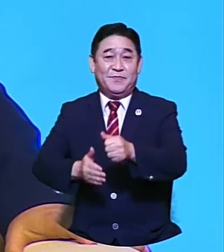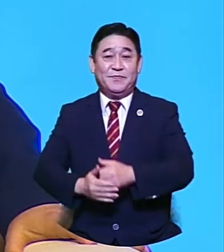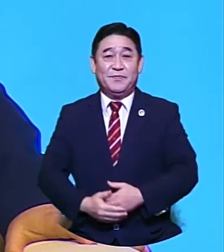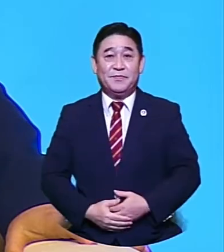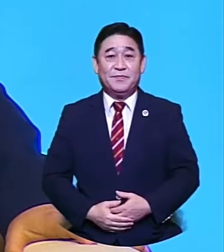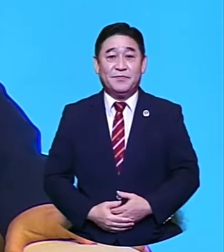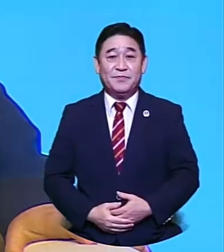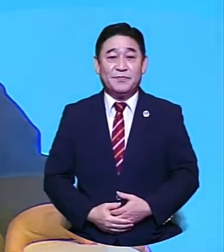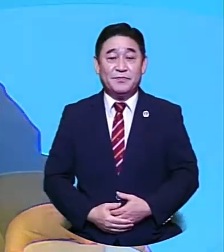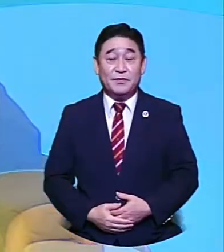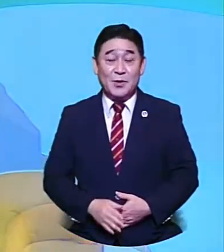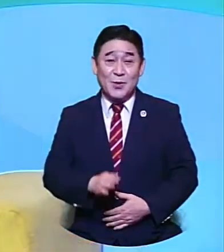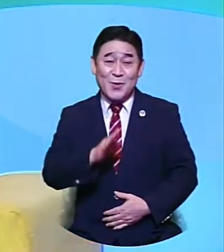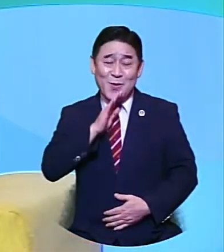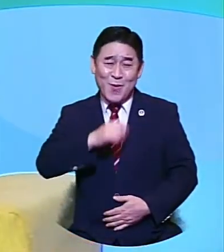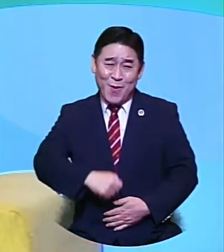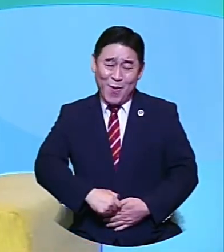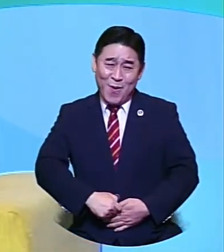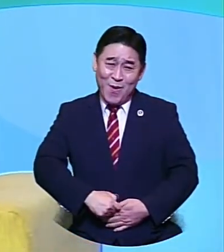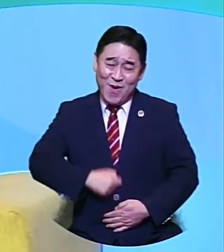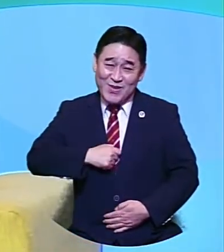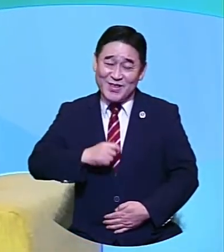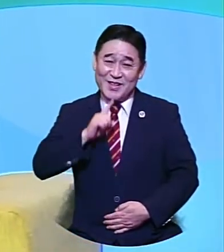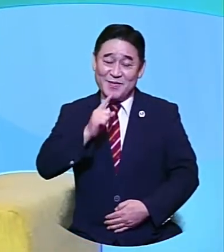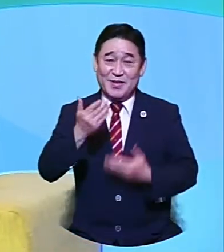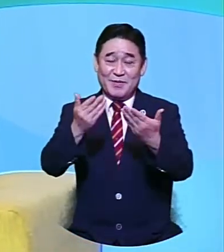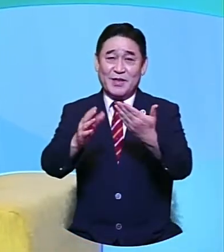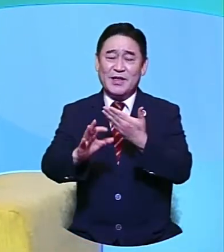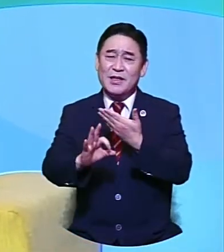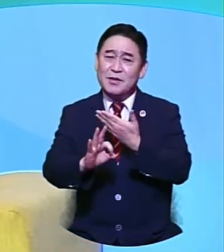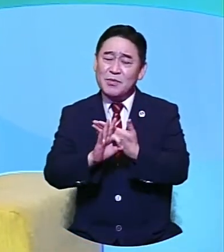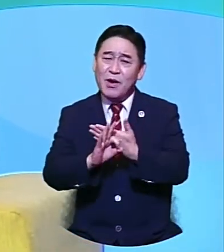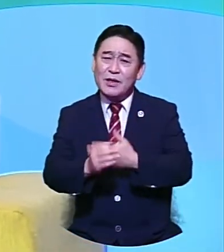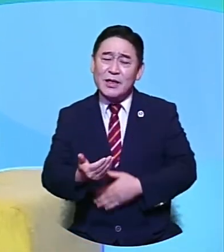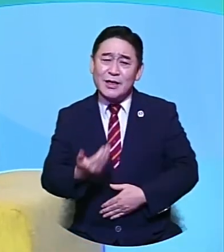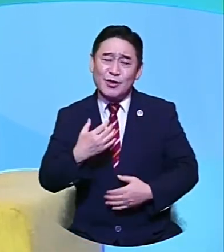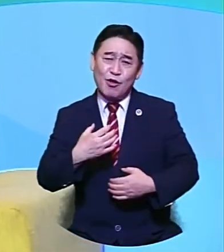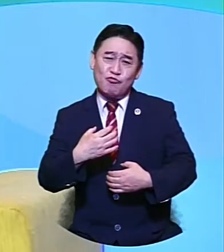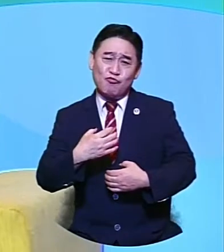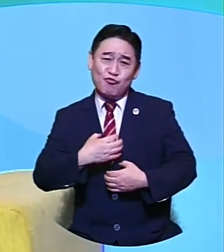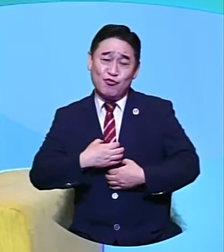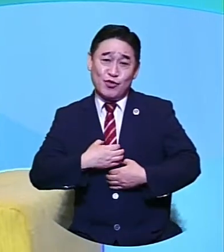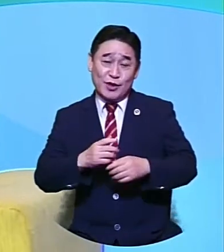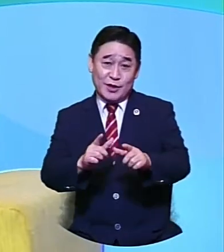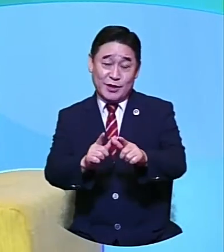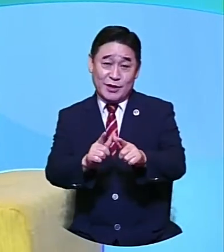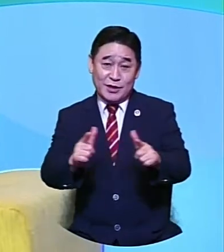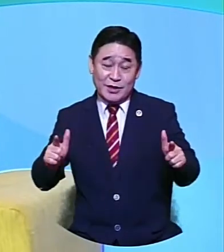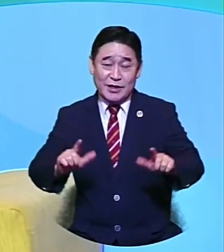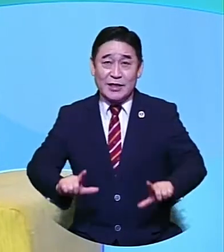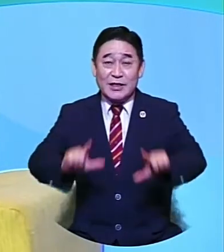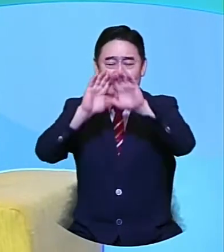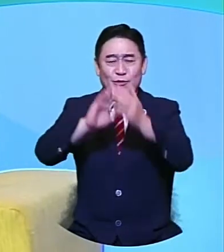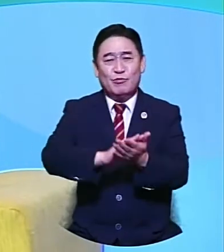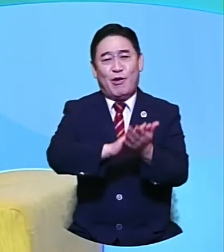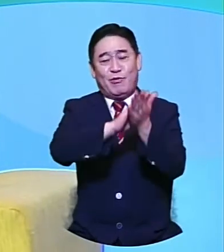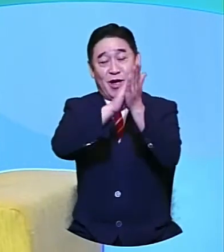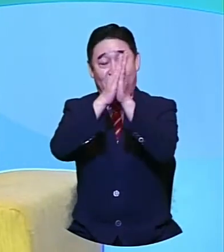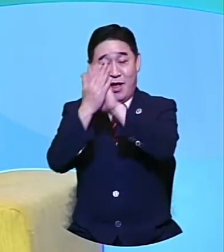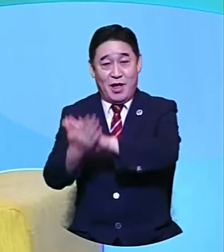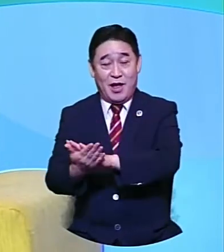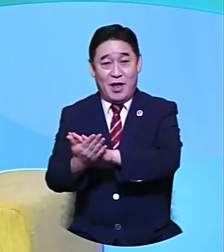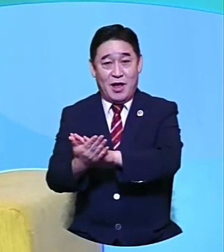Frankly speaking, the food crisis, mainly because of the climate change, is